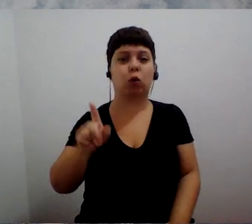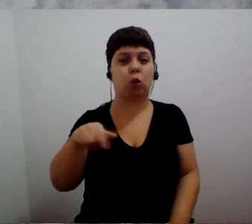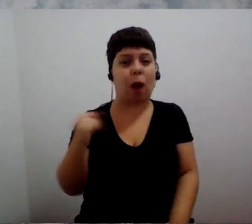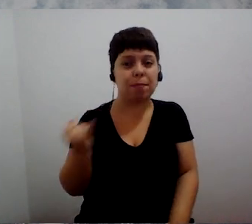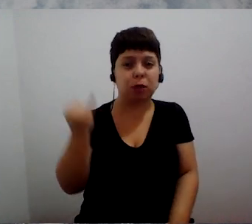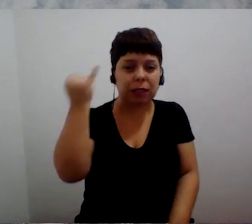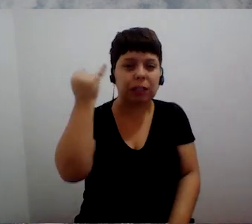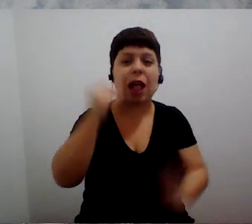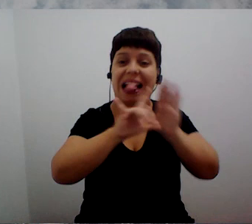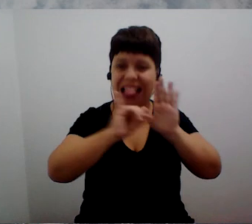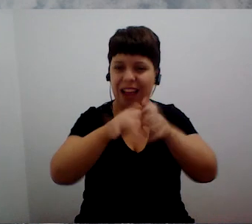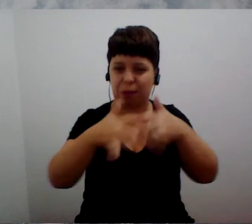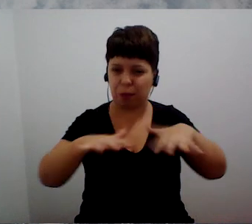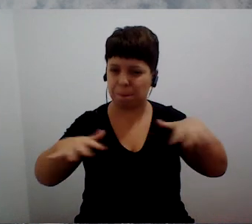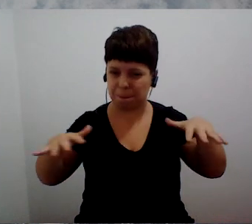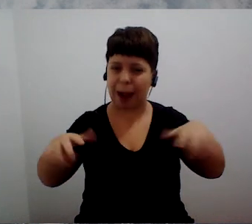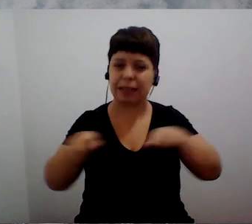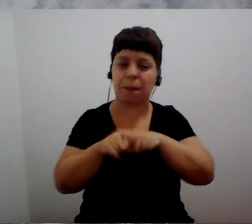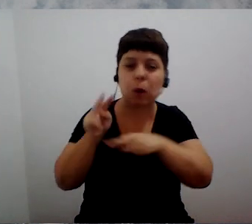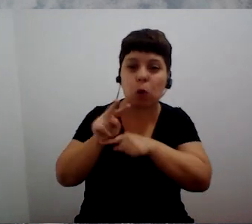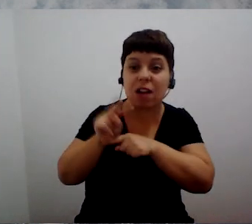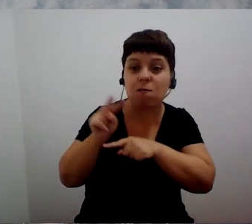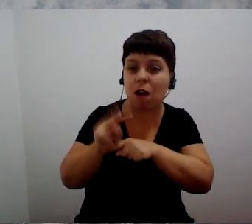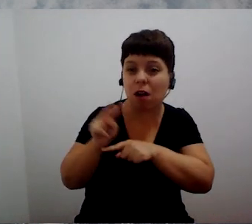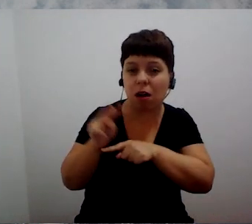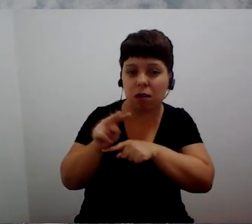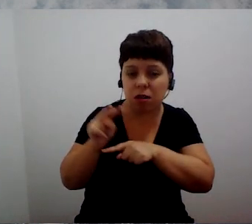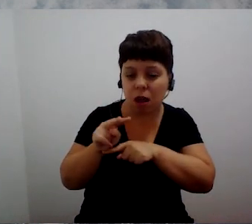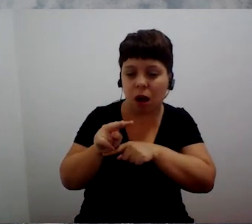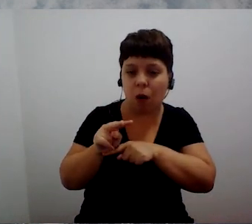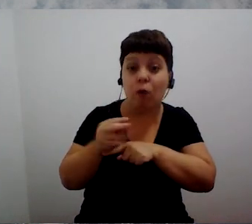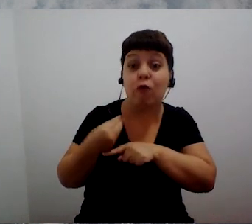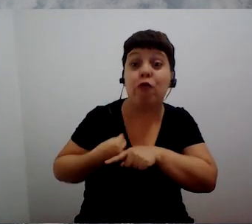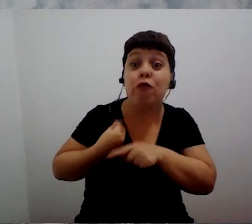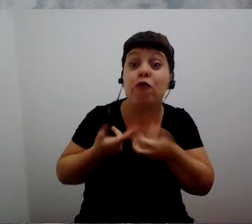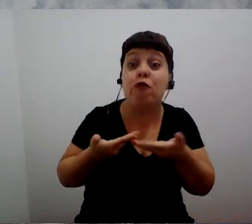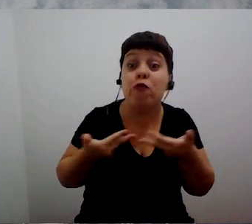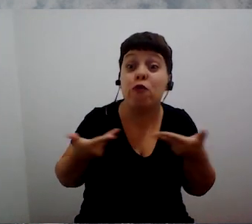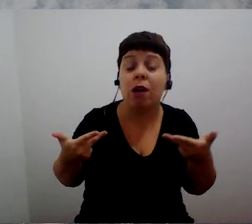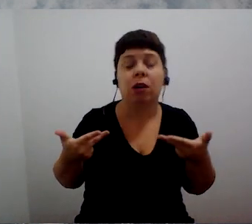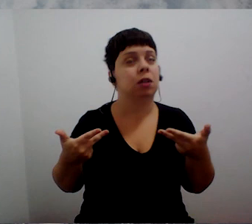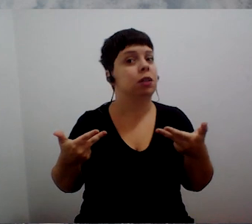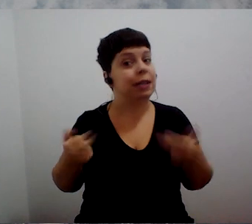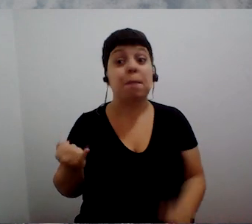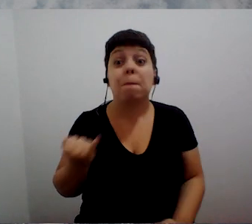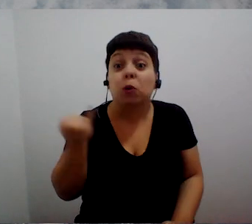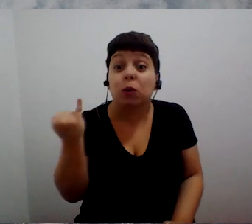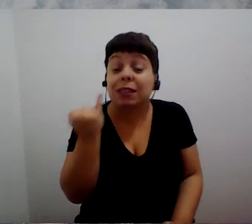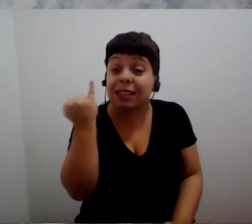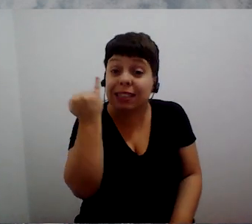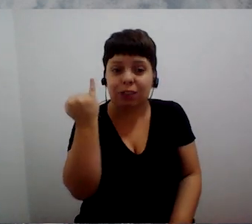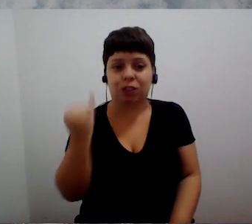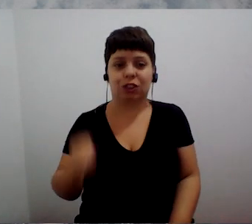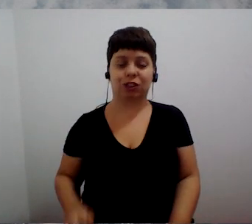the Law of the Sea on the conservation of biodiversity is so important. So these